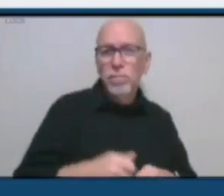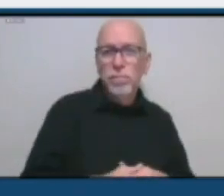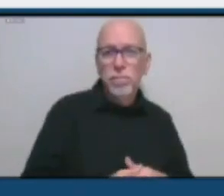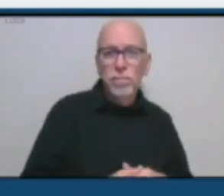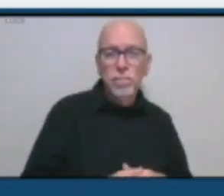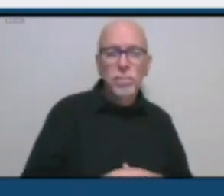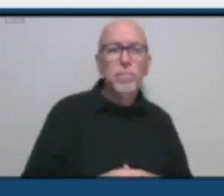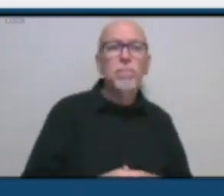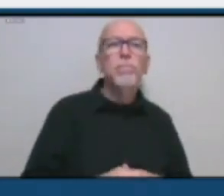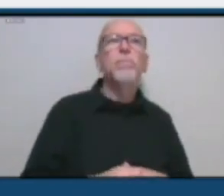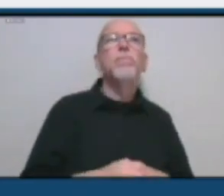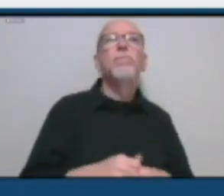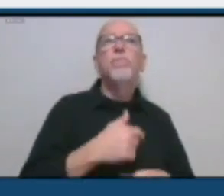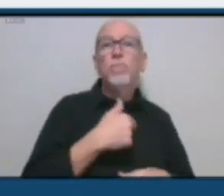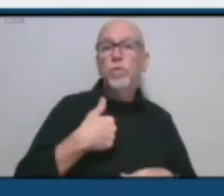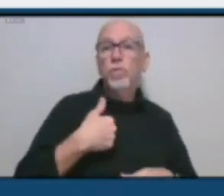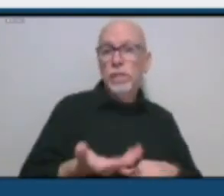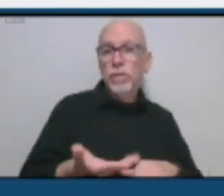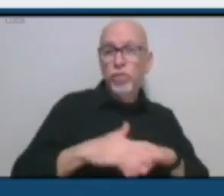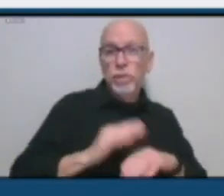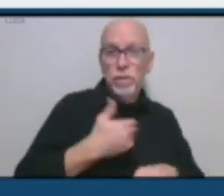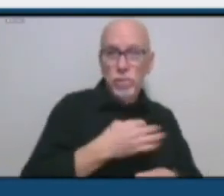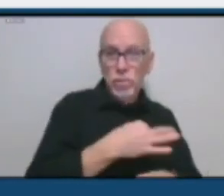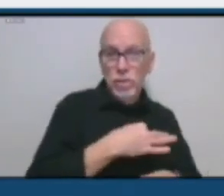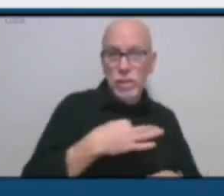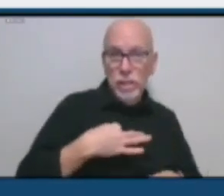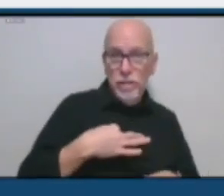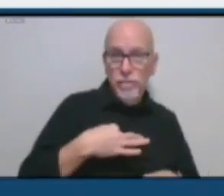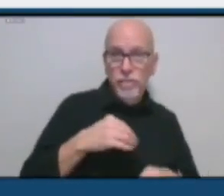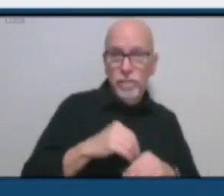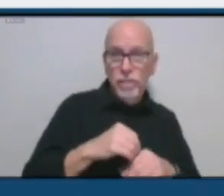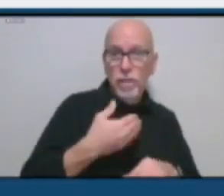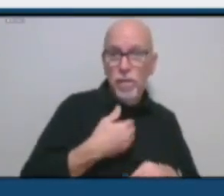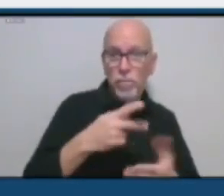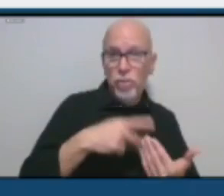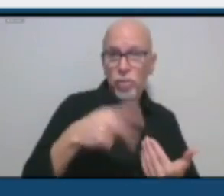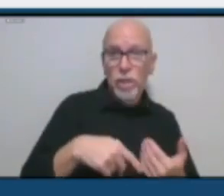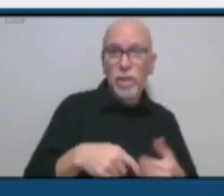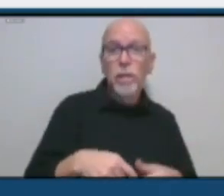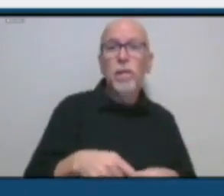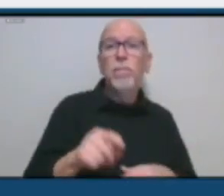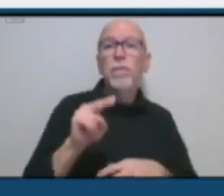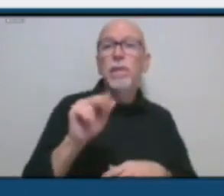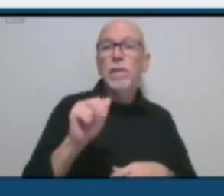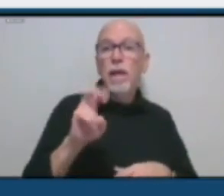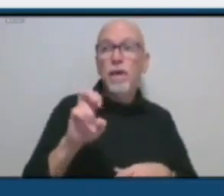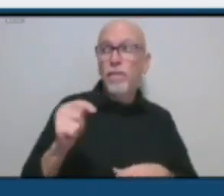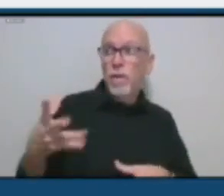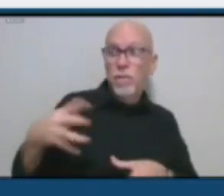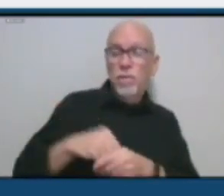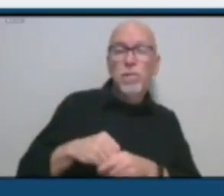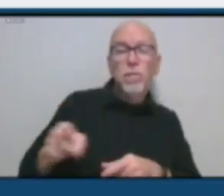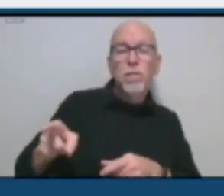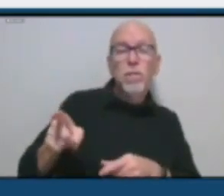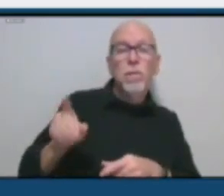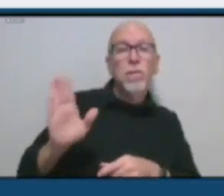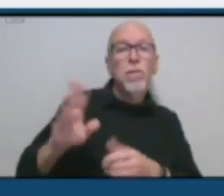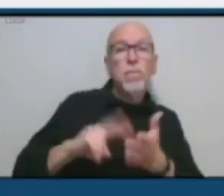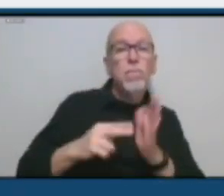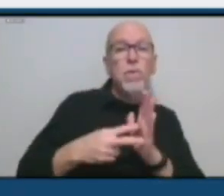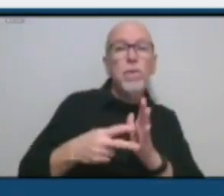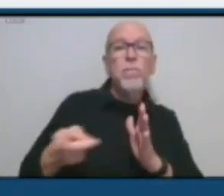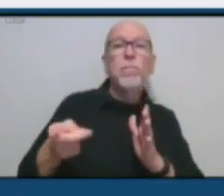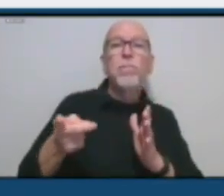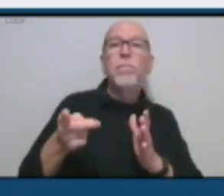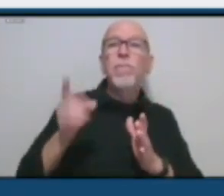We significantly increased the staff across the UI program. The role Navient played has been designed based on, in part,